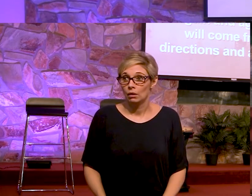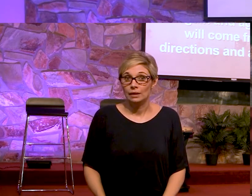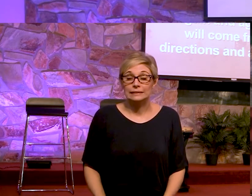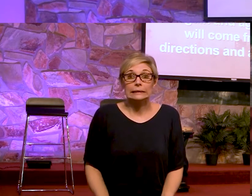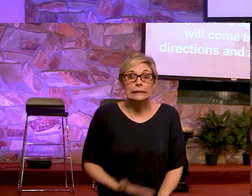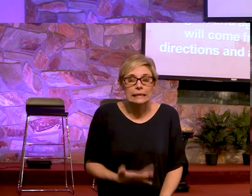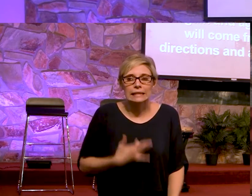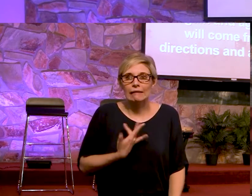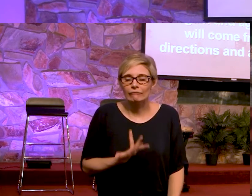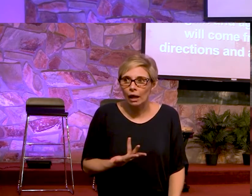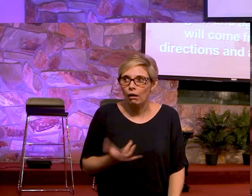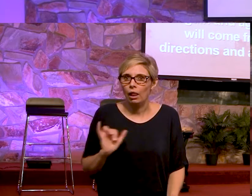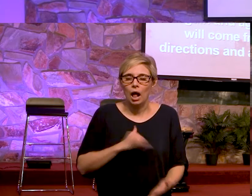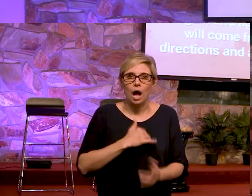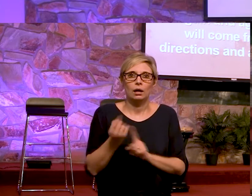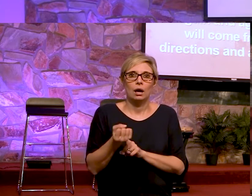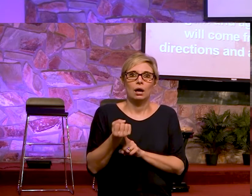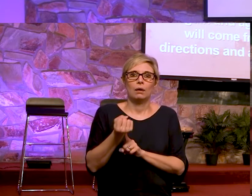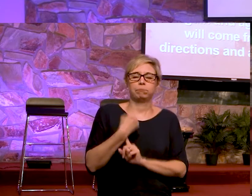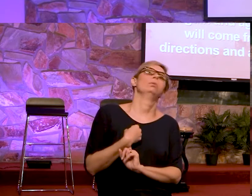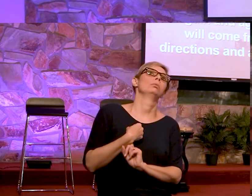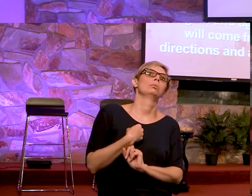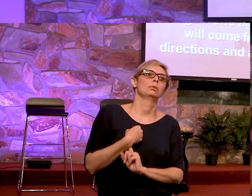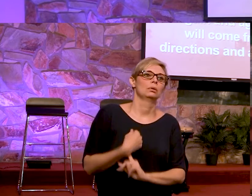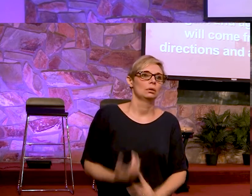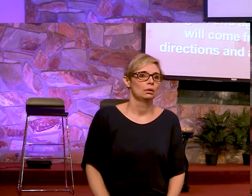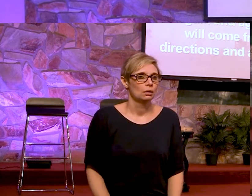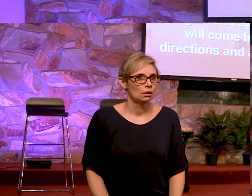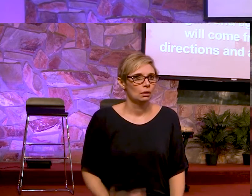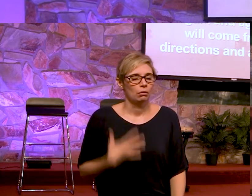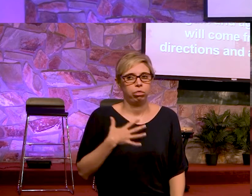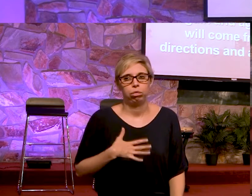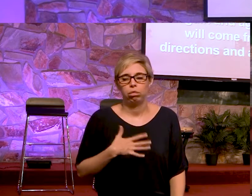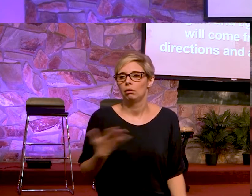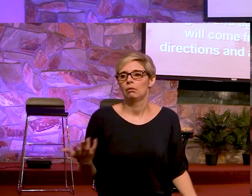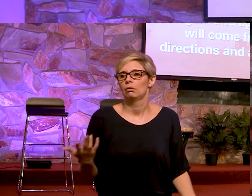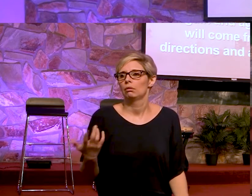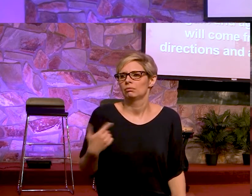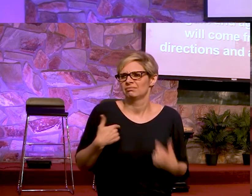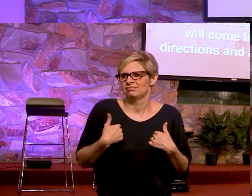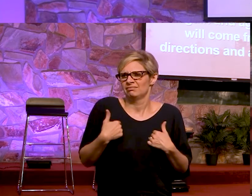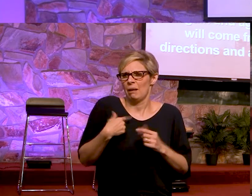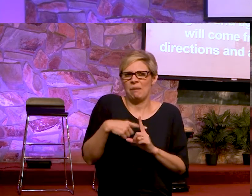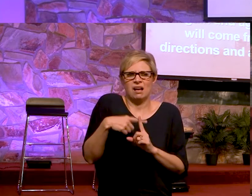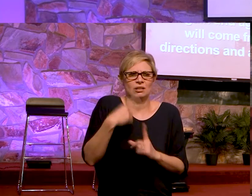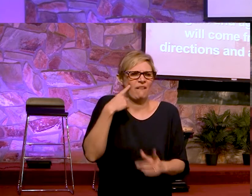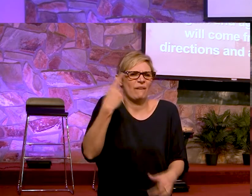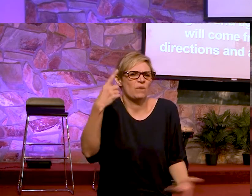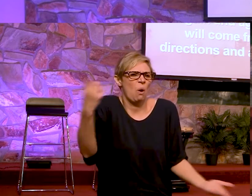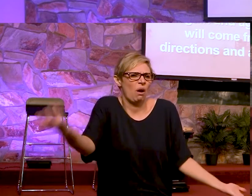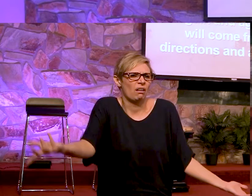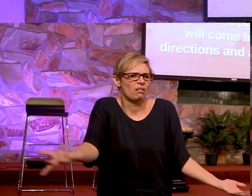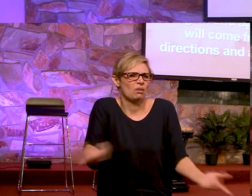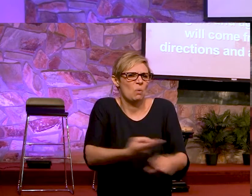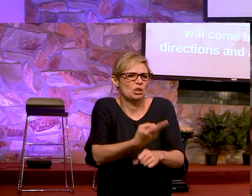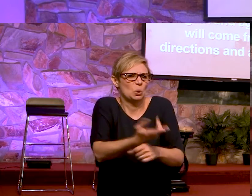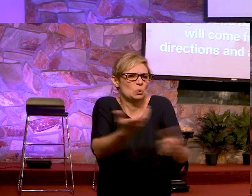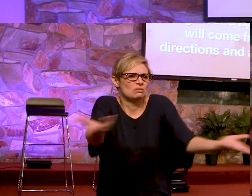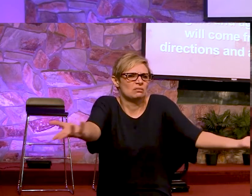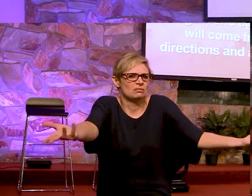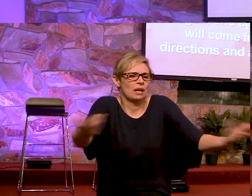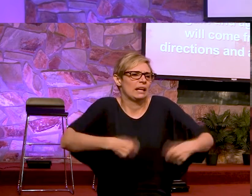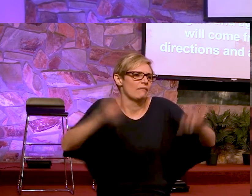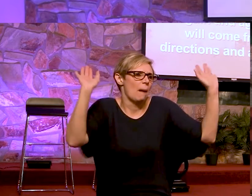It's easy to feel like, what's the use? Let me just give up.